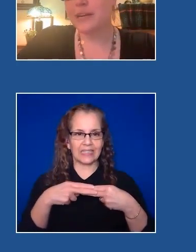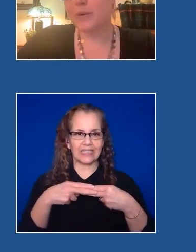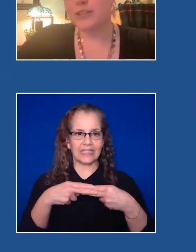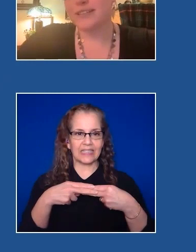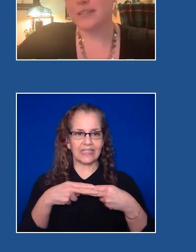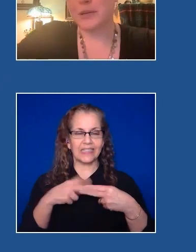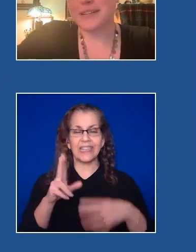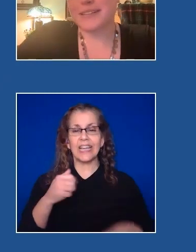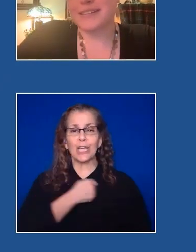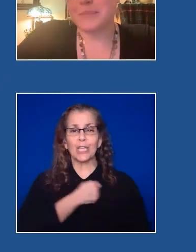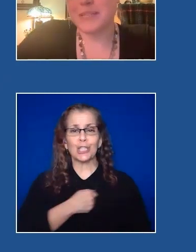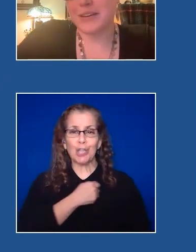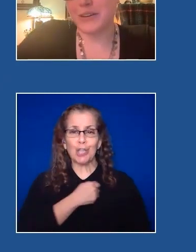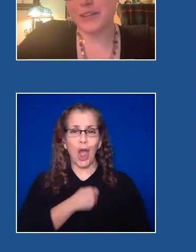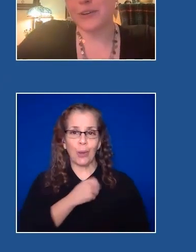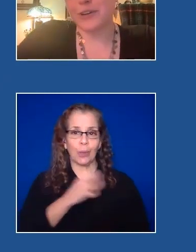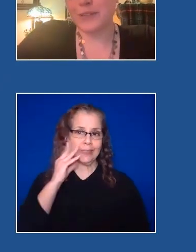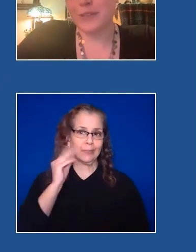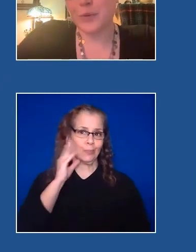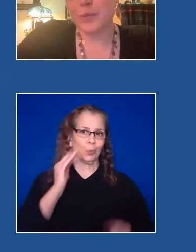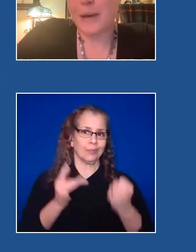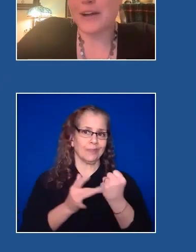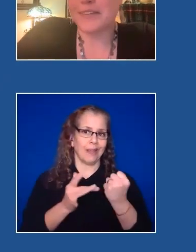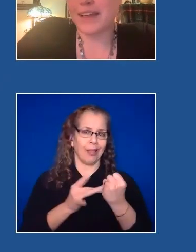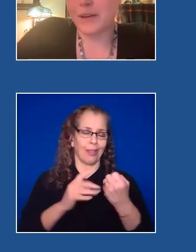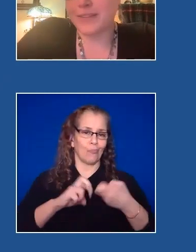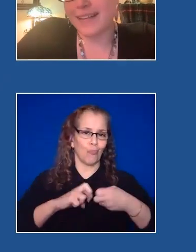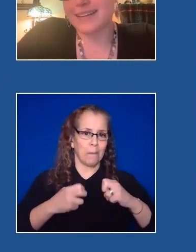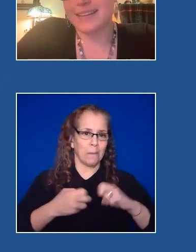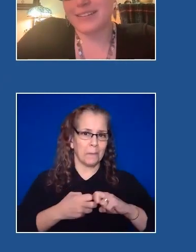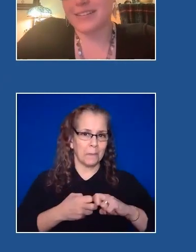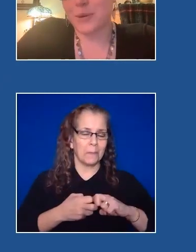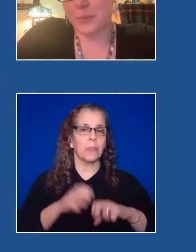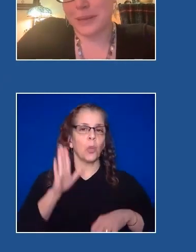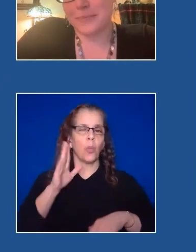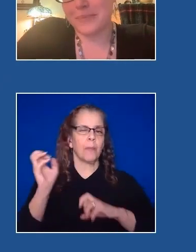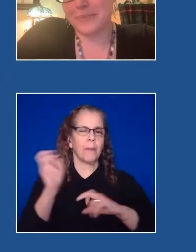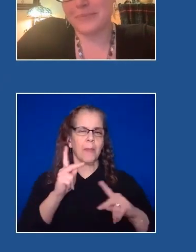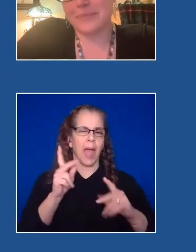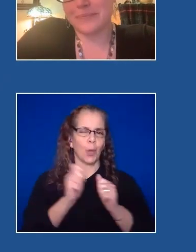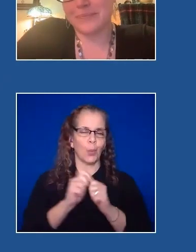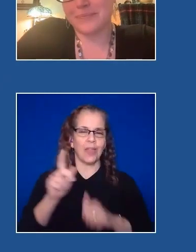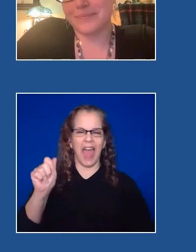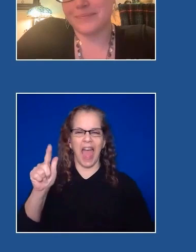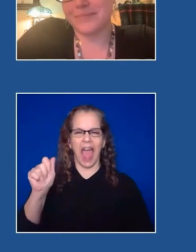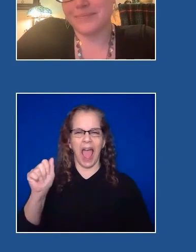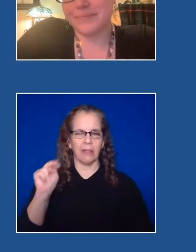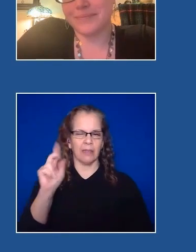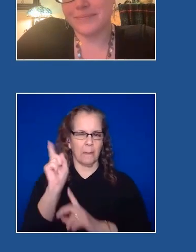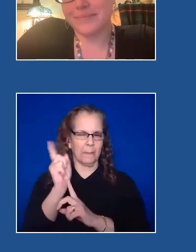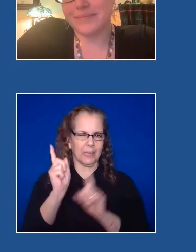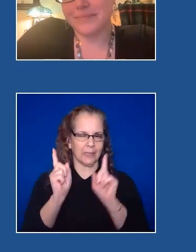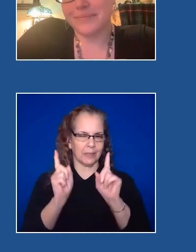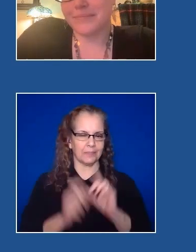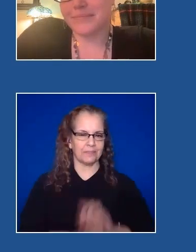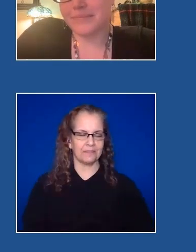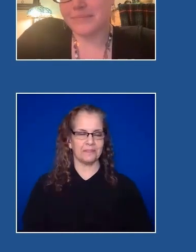Sorry, everybody, we're just experiencing some technical difficulties. We'll be back online with Alan in just a moment.